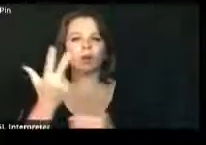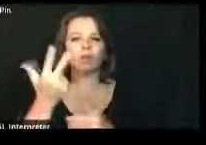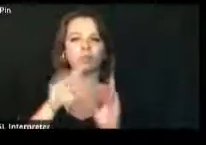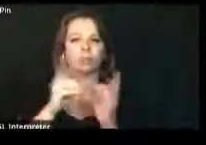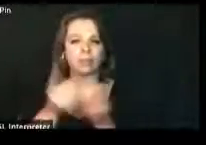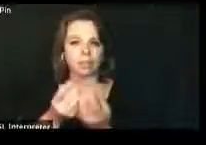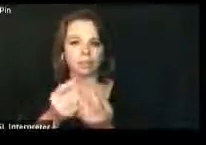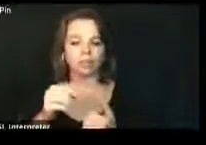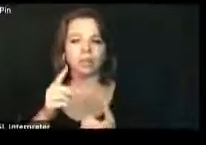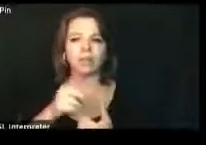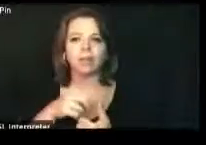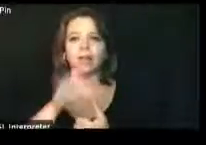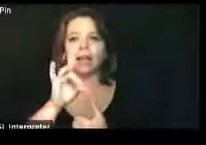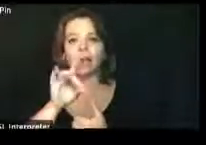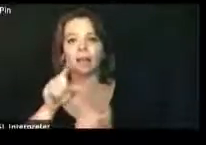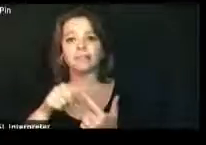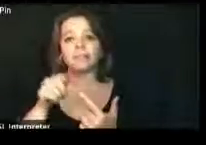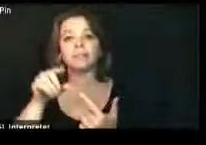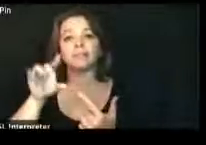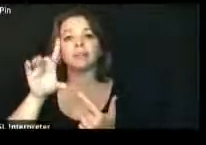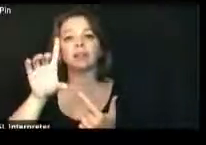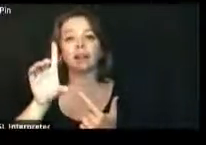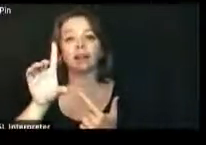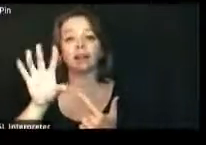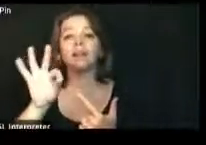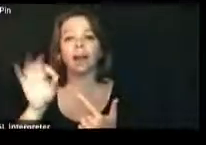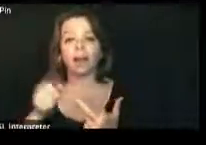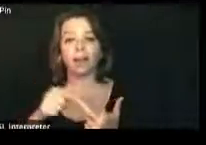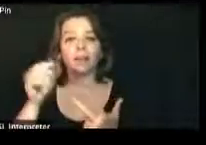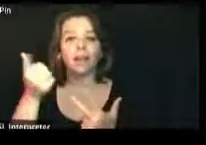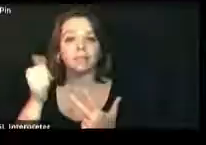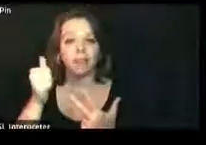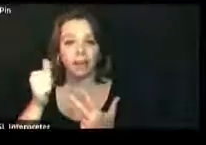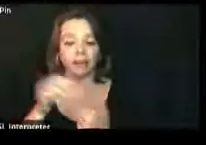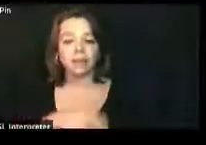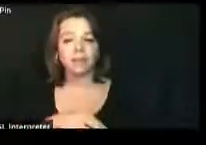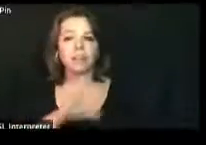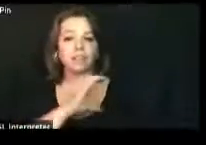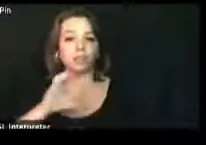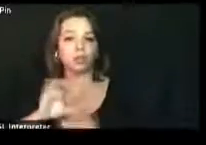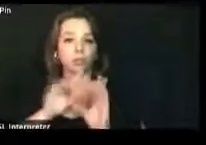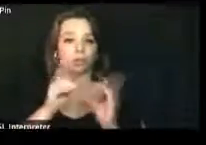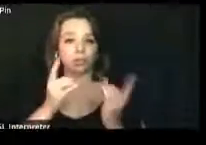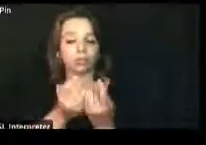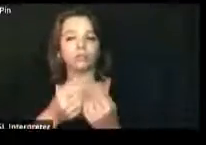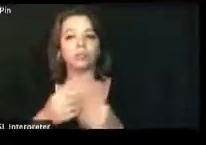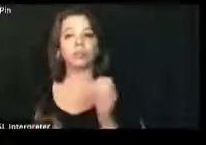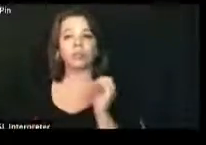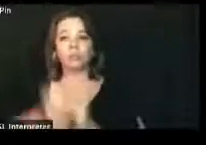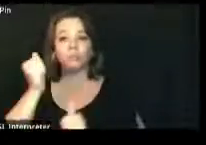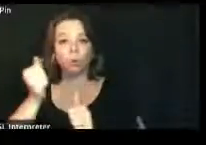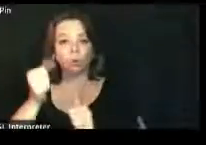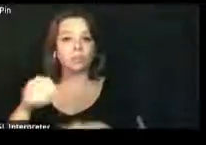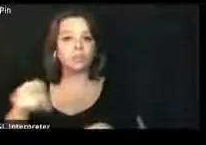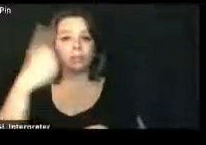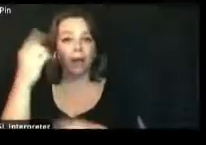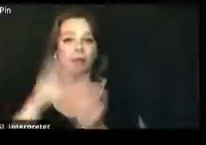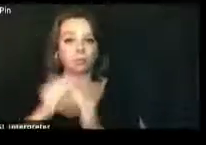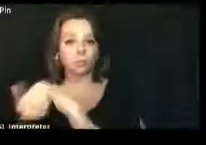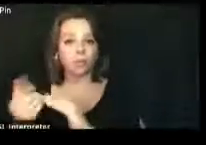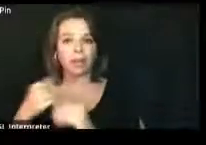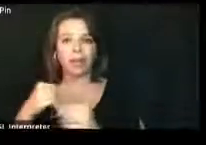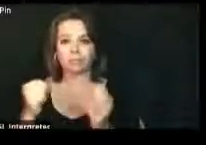City 9, and City 10. It's a predominantly Black and brown community. It has been for many, many